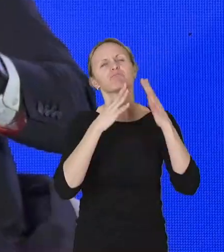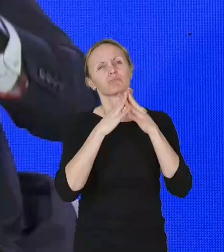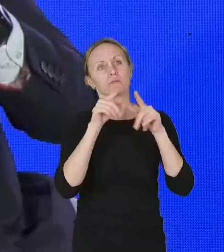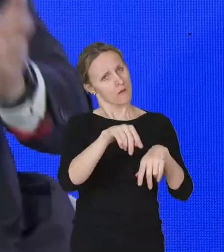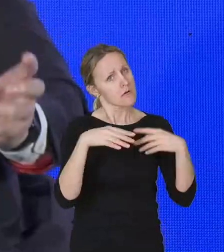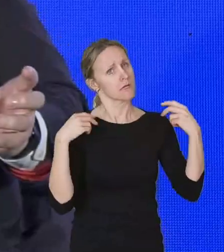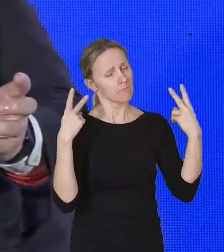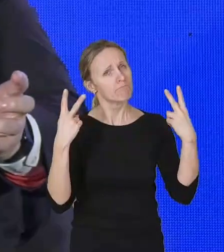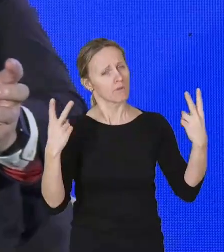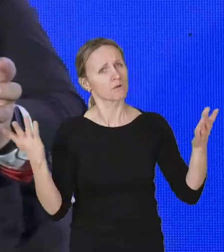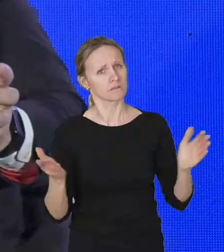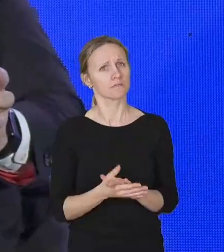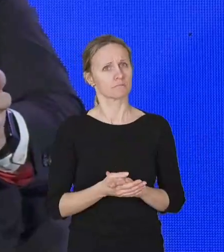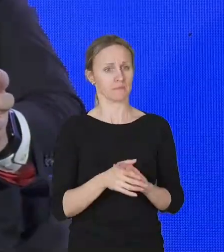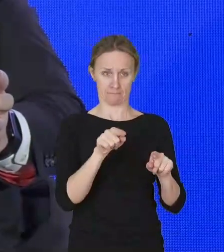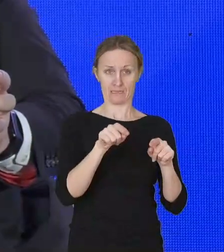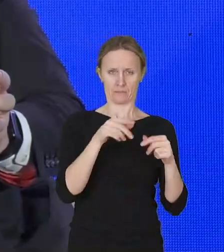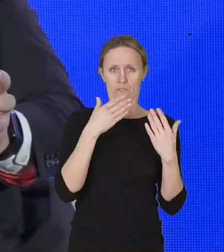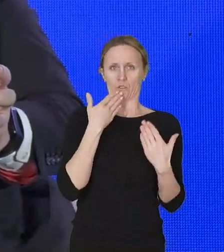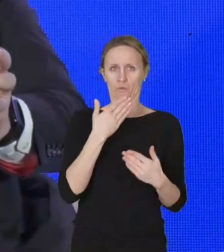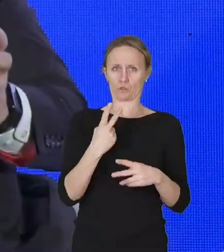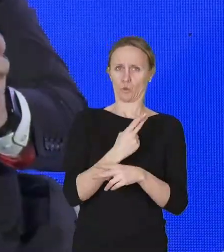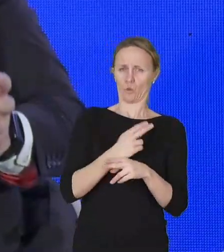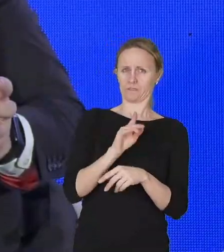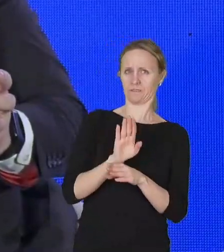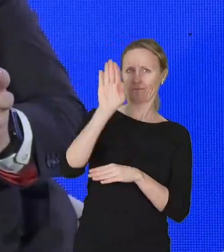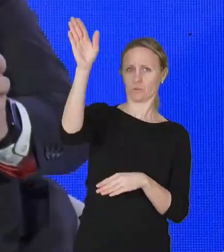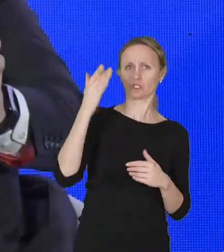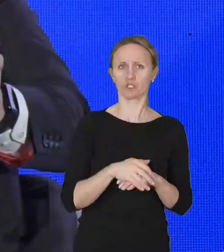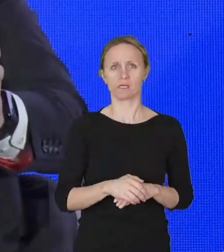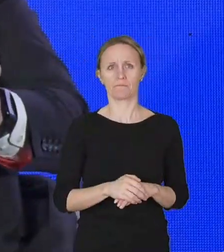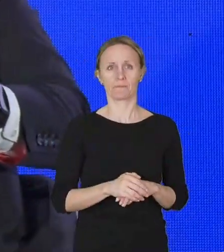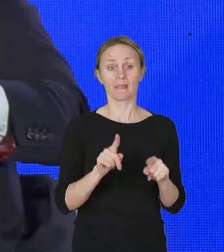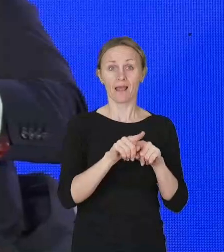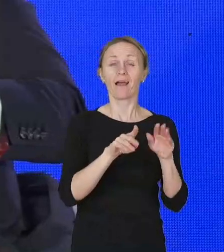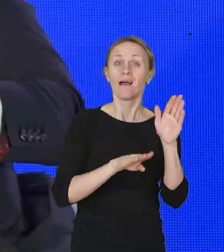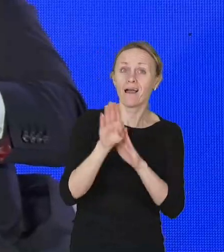small. So this is something which we can offer, and this is something which